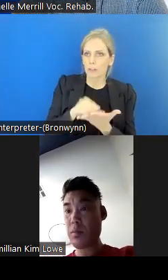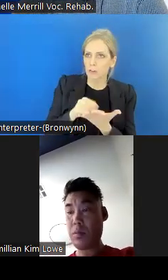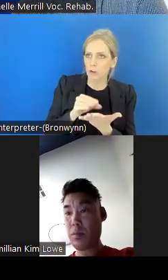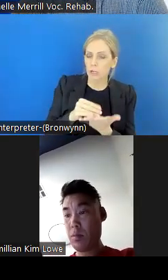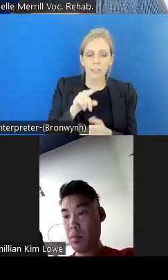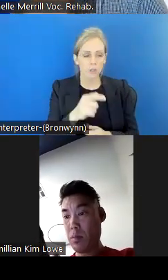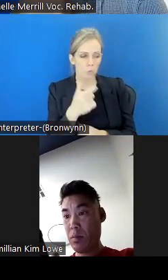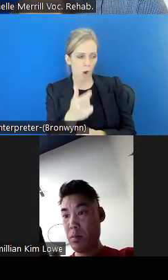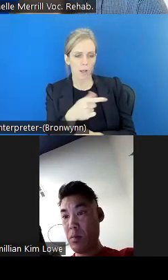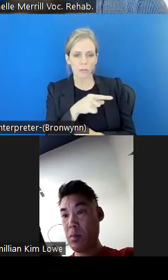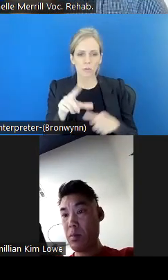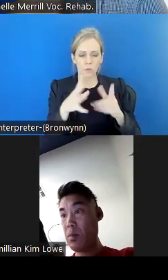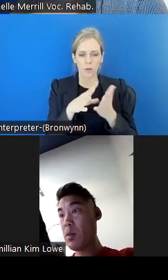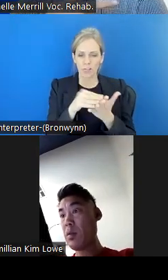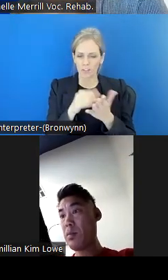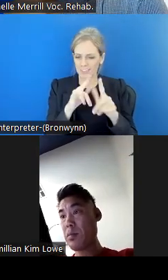how to